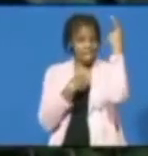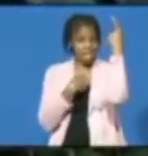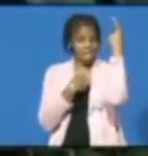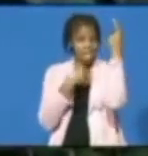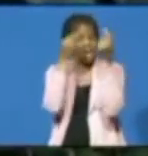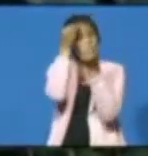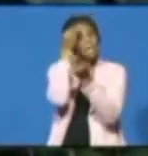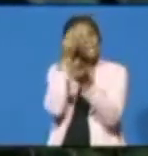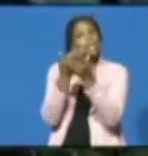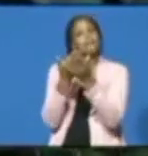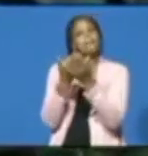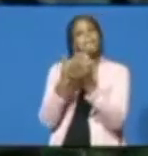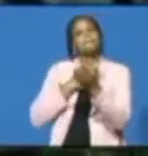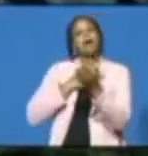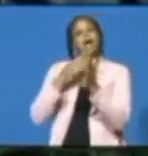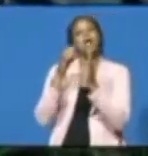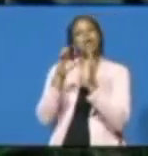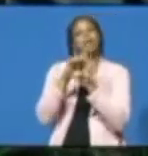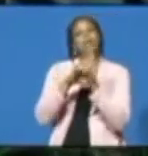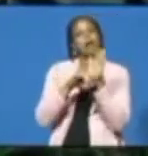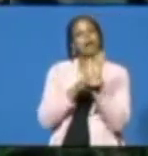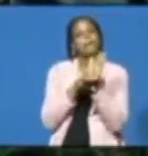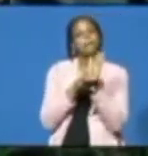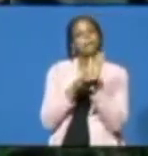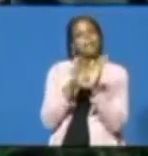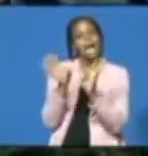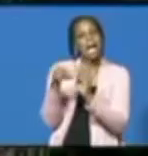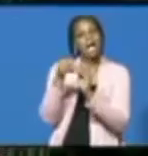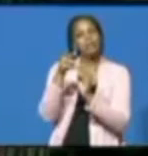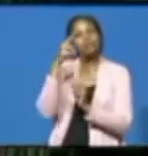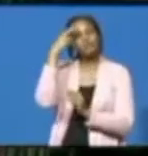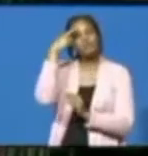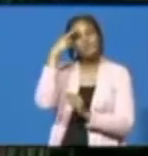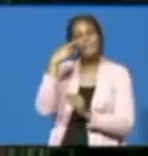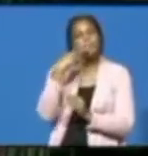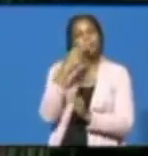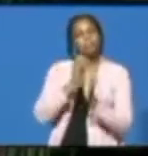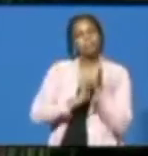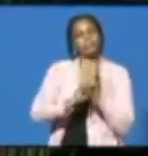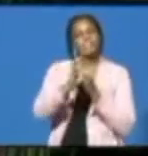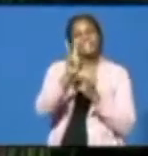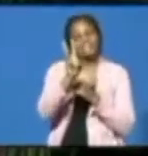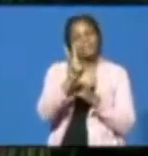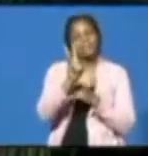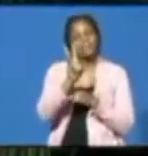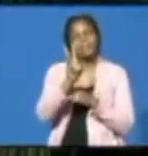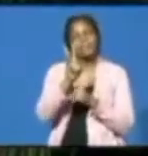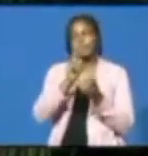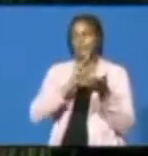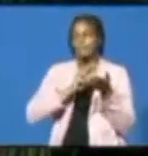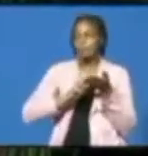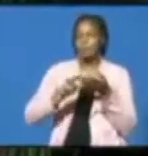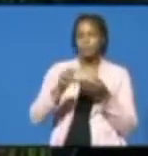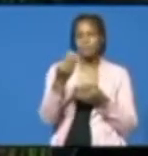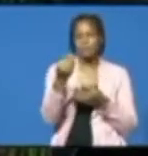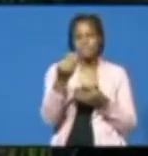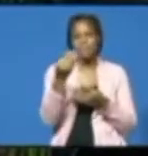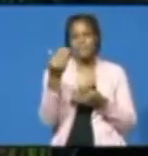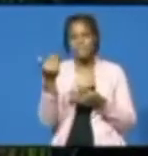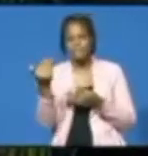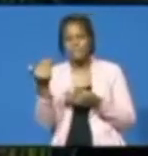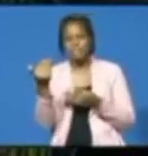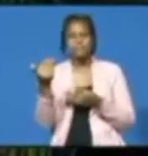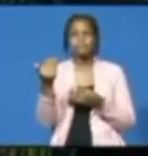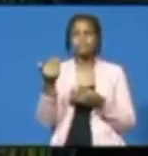keep my commandments. Put in Romans chapter 6, verses 14 and